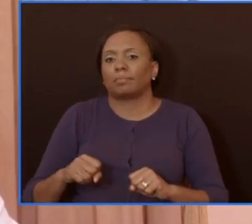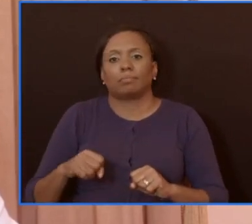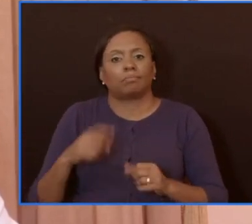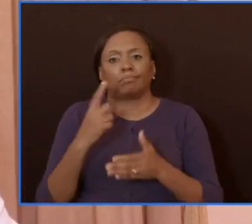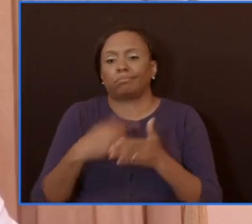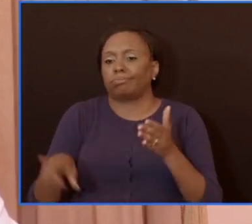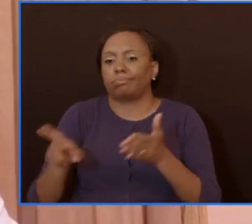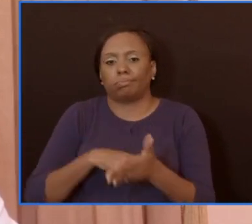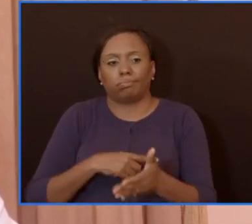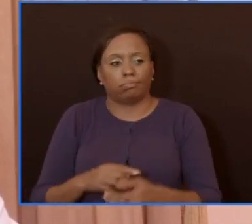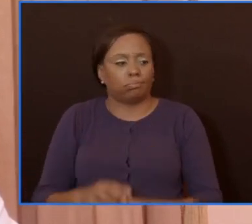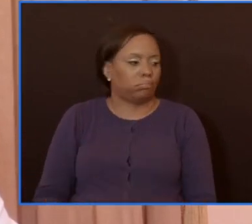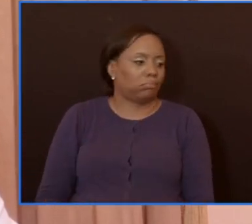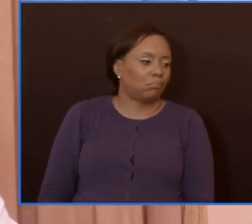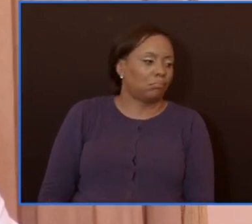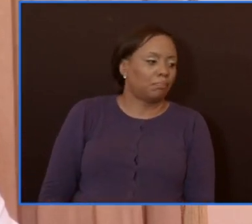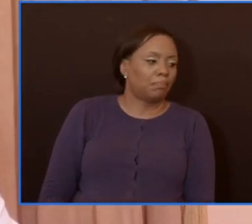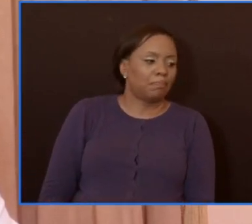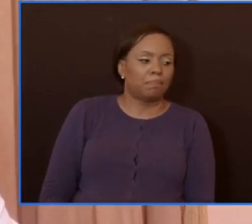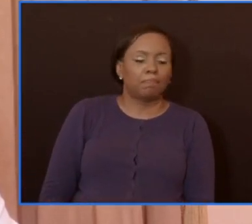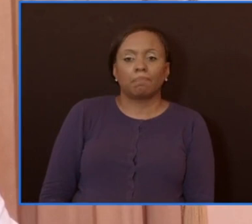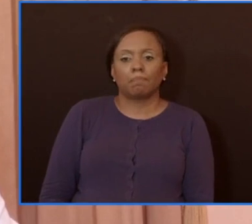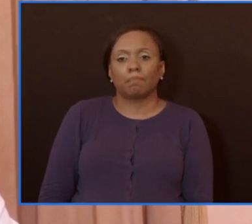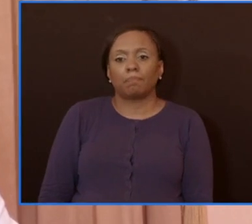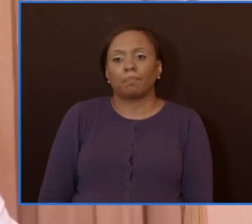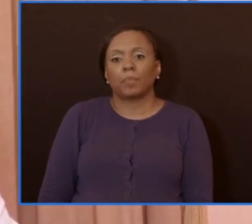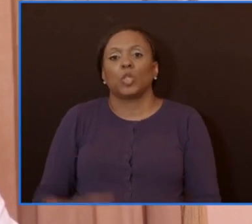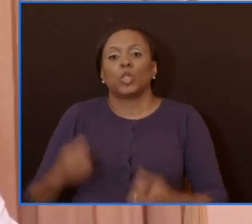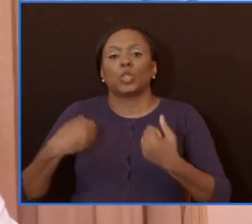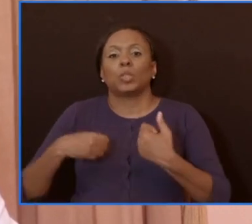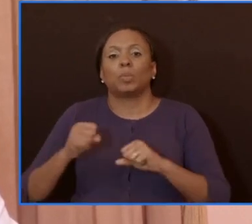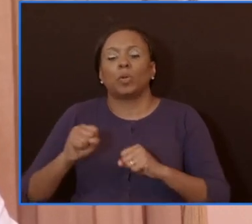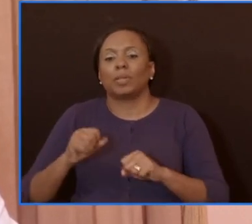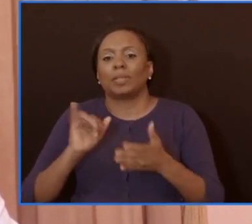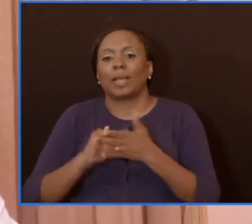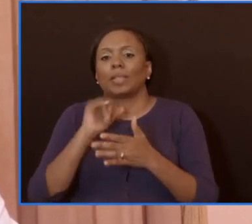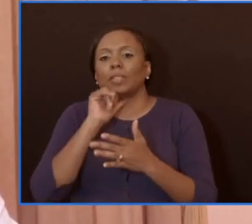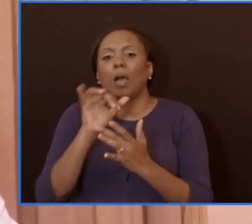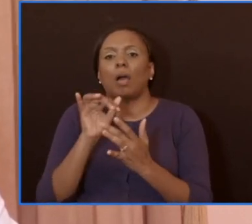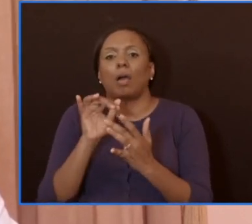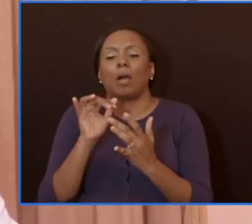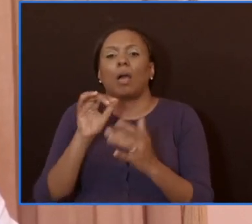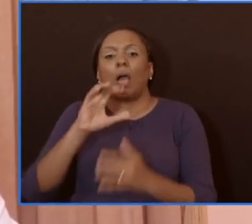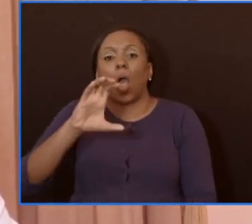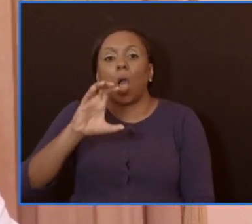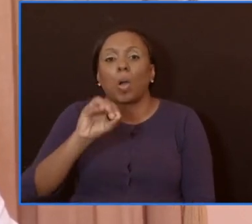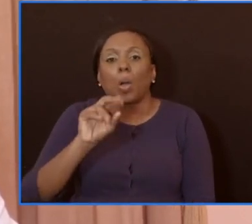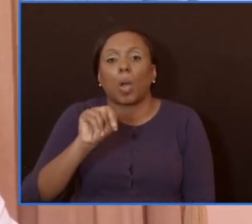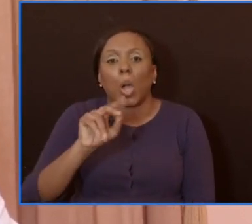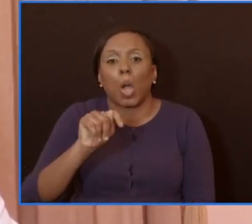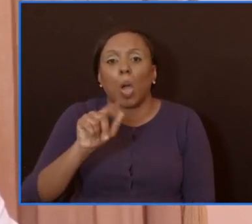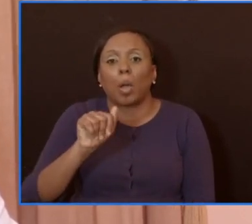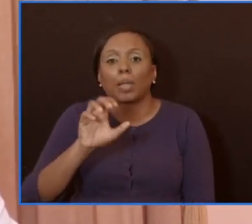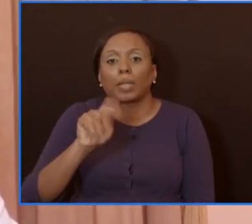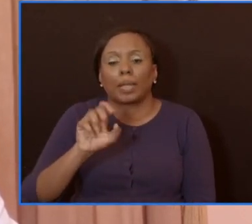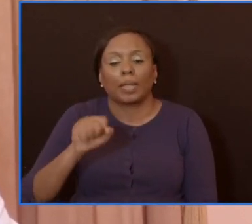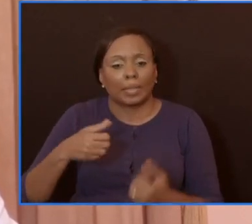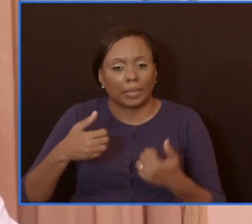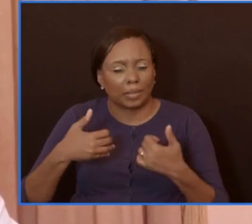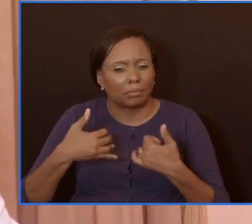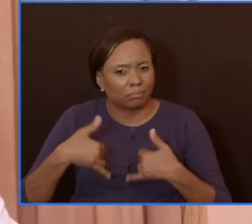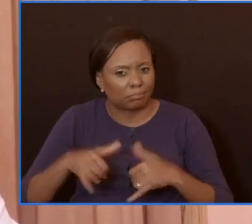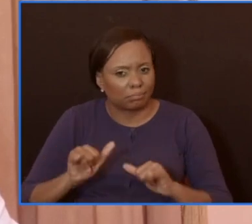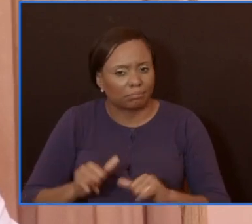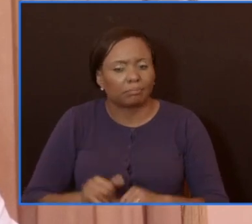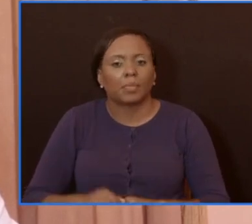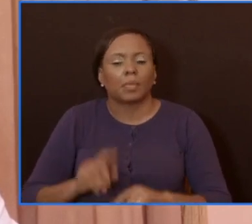sports, however, will be permitted. The number of athletes participating in outdoor sports should be limited to 20 persons,